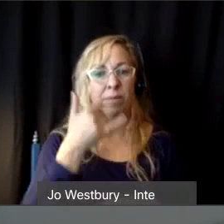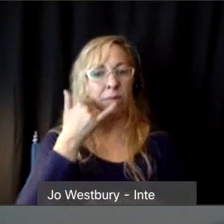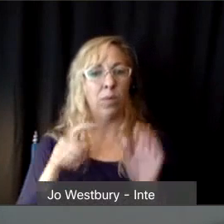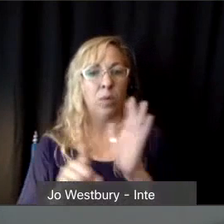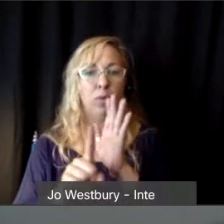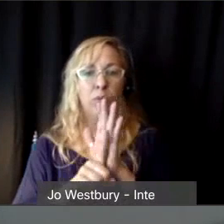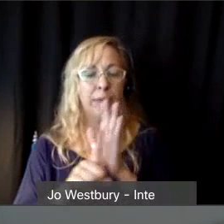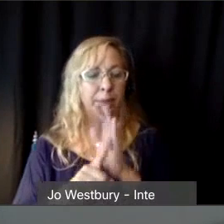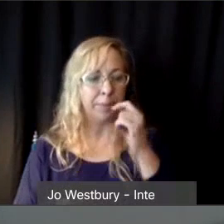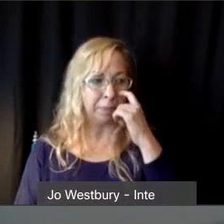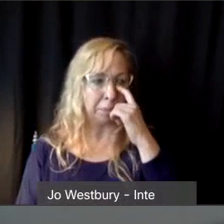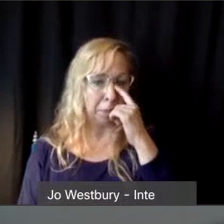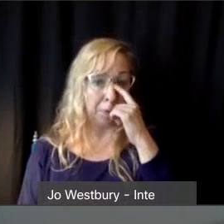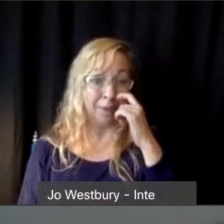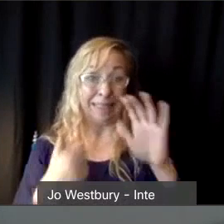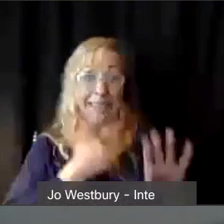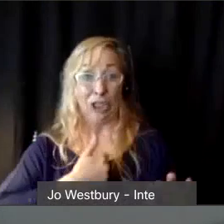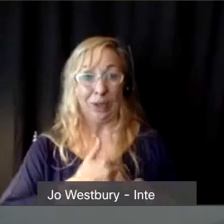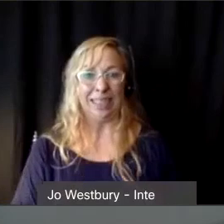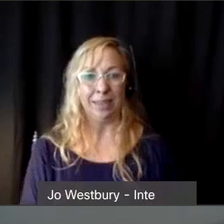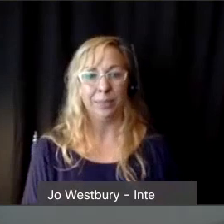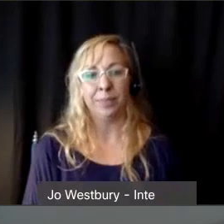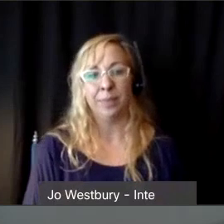Unknown caller. Sorry about that.